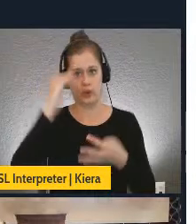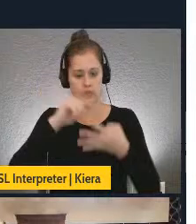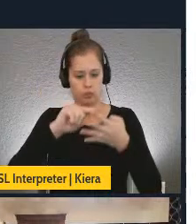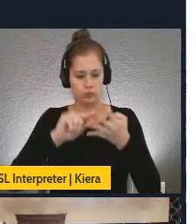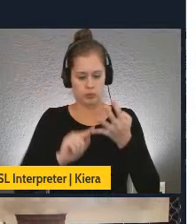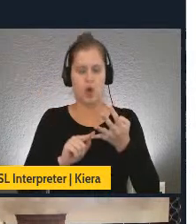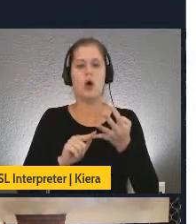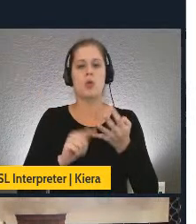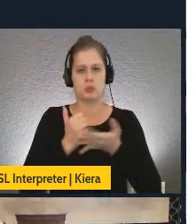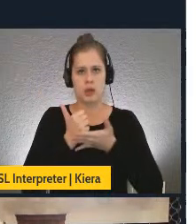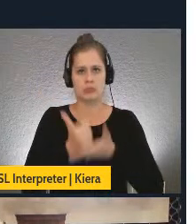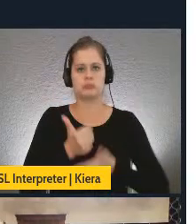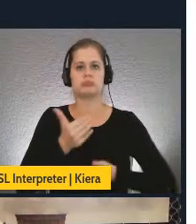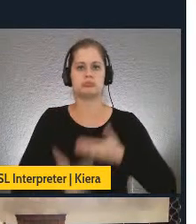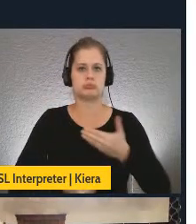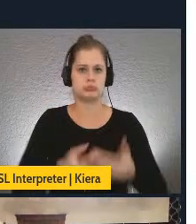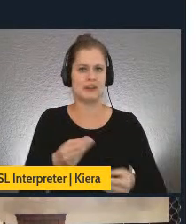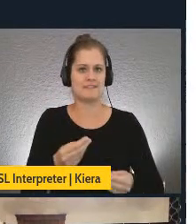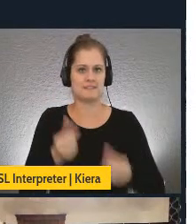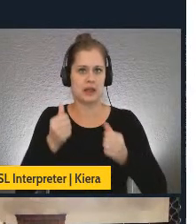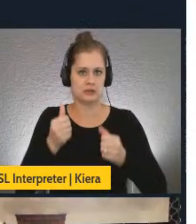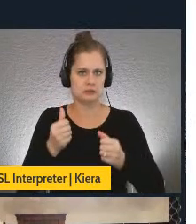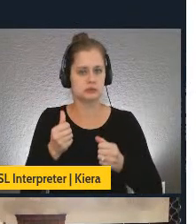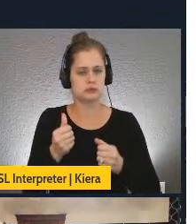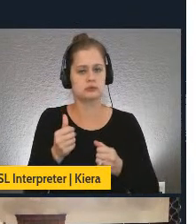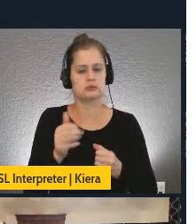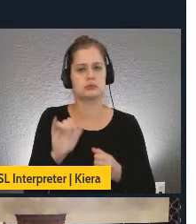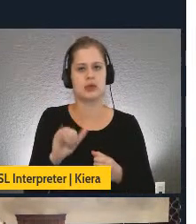fast without compromising on our controls was something we heard a lot.